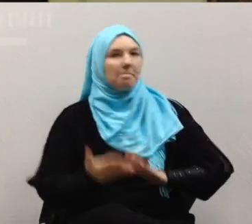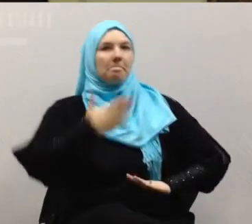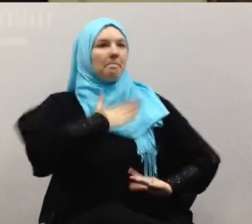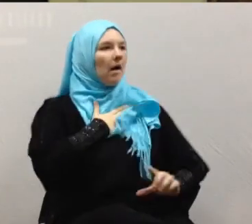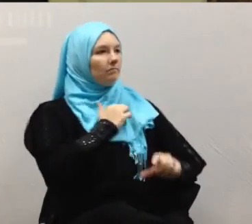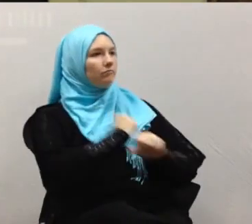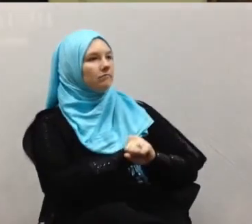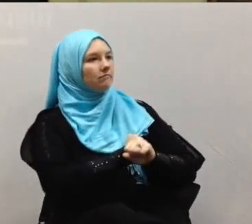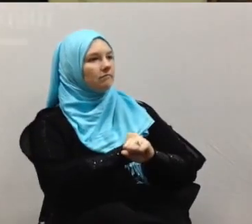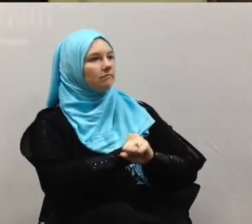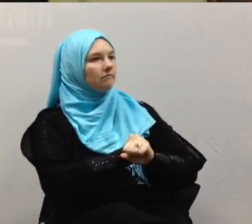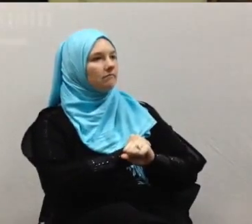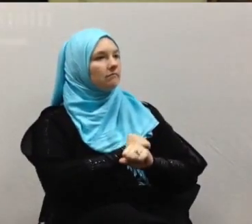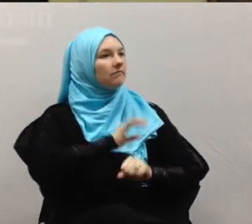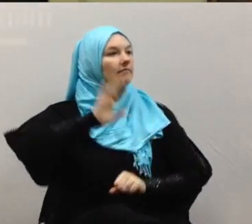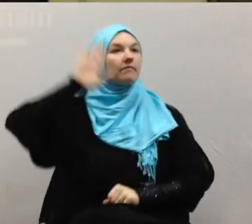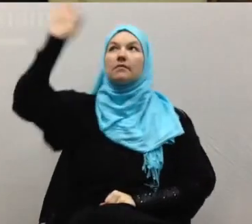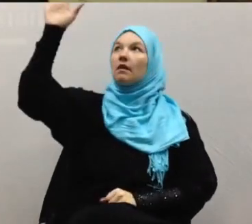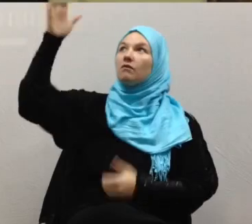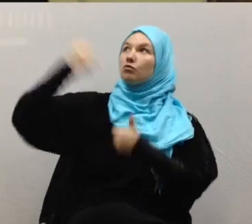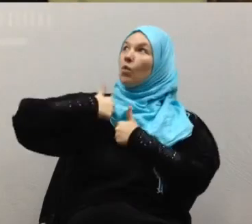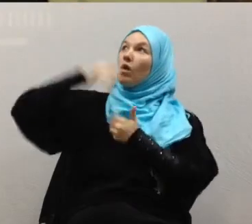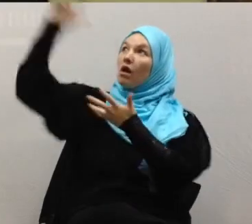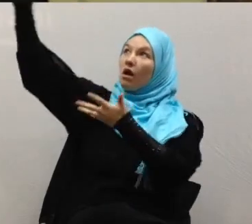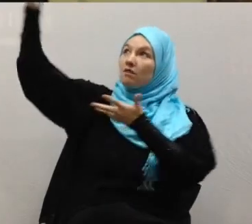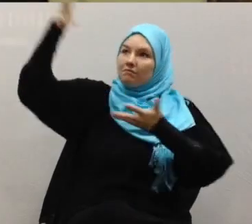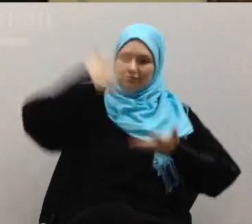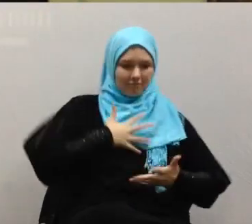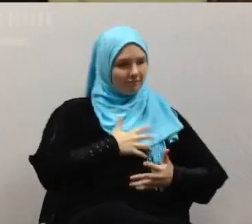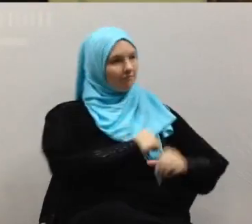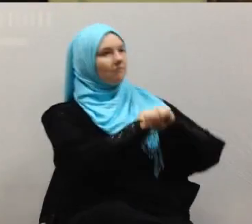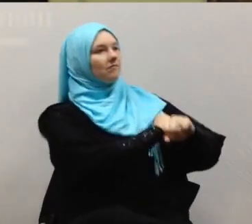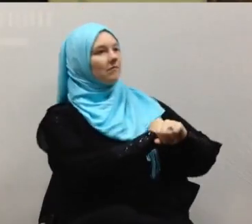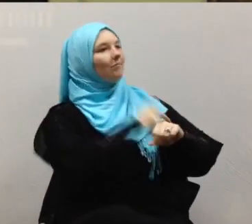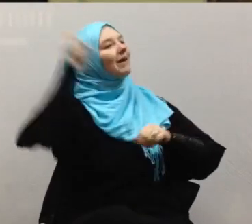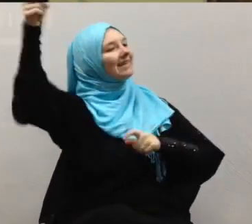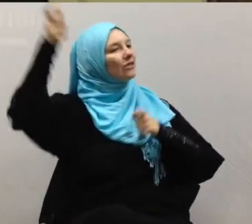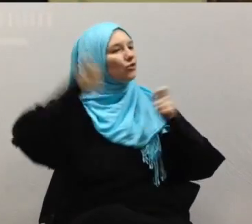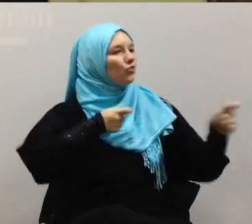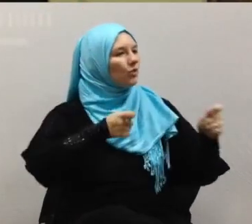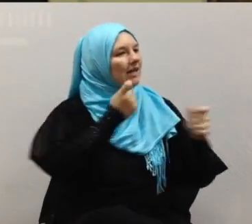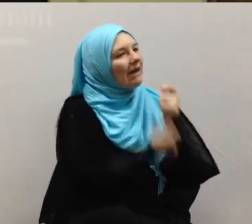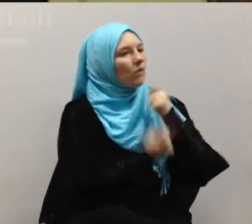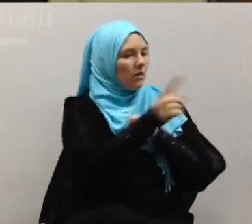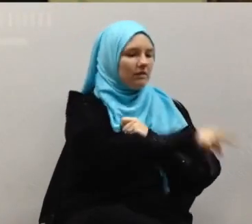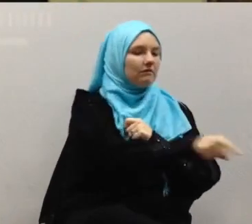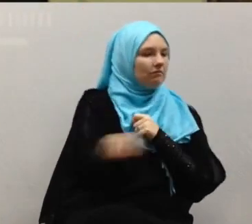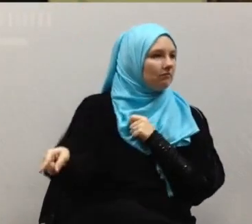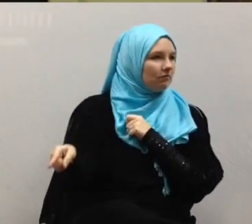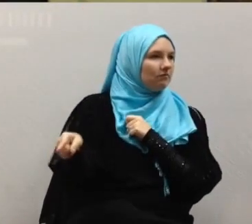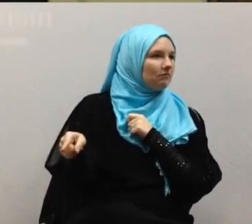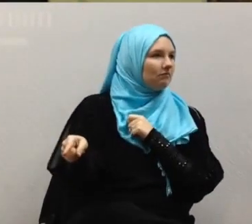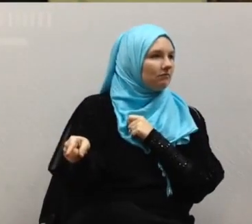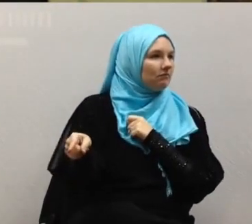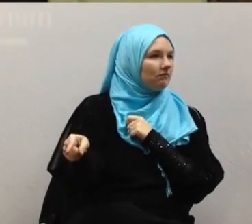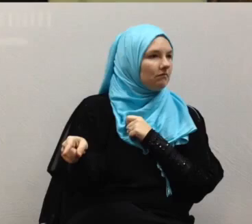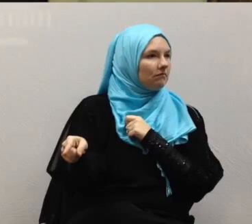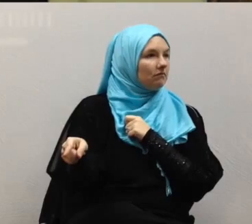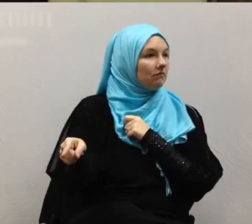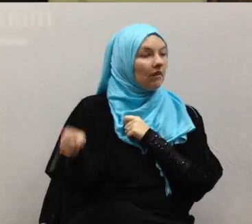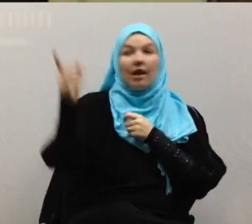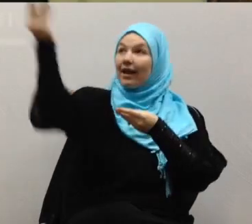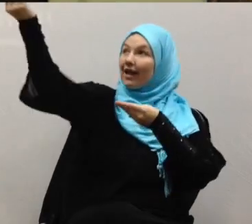are yours. But He controls everyone. He does not put them under your control.